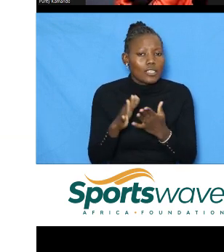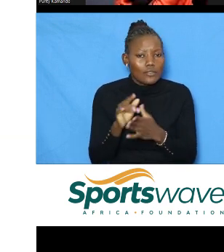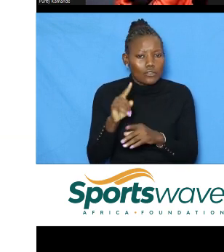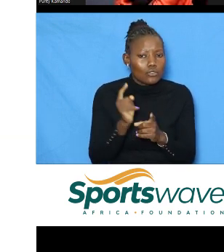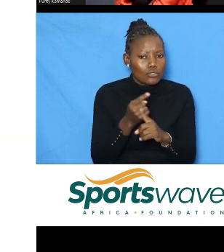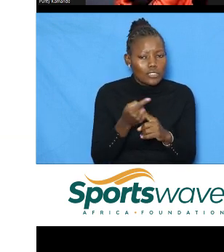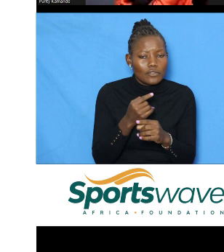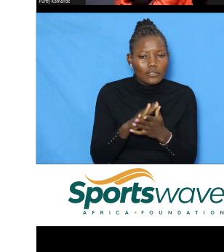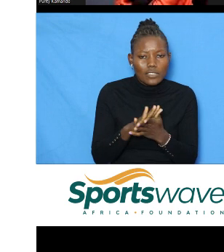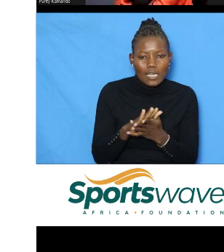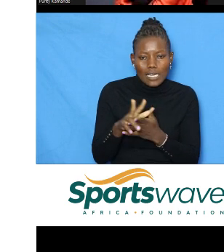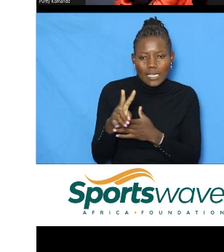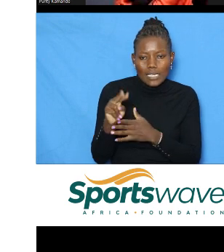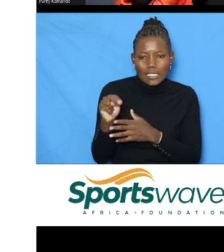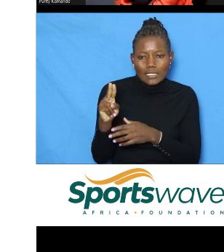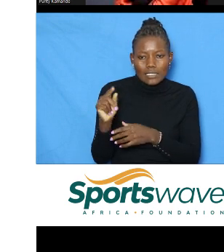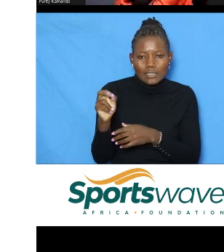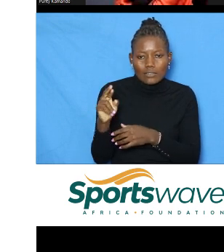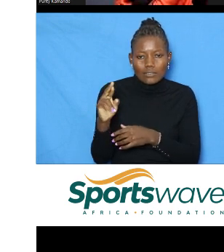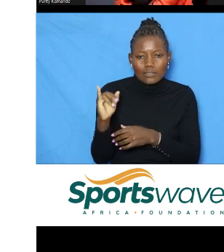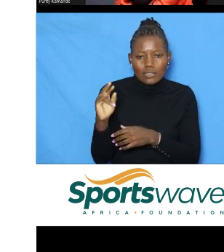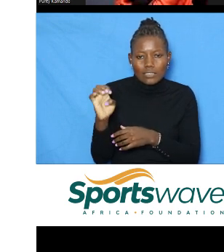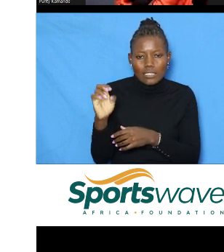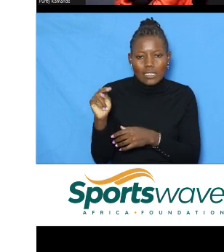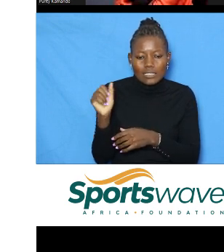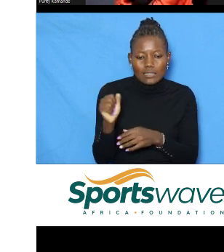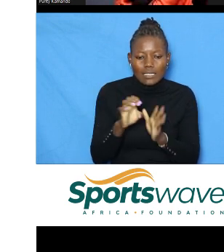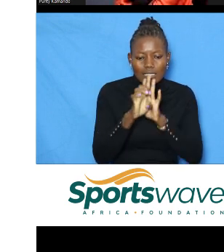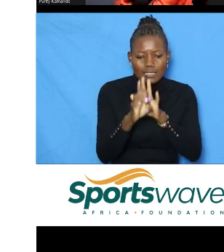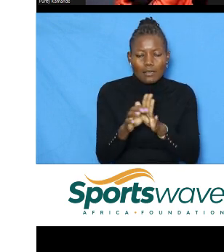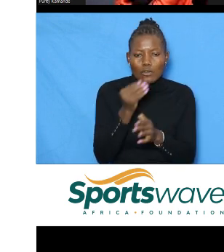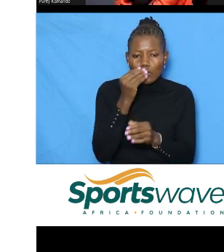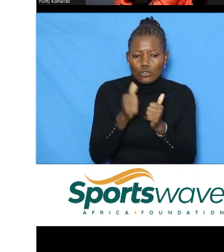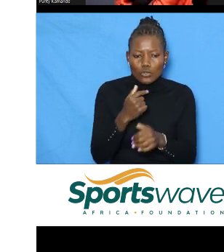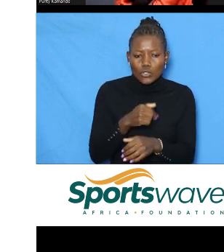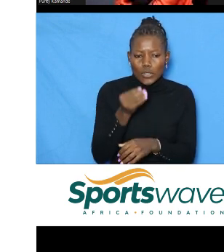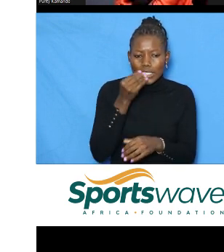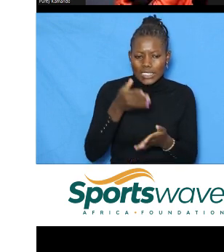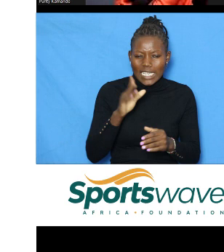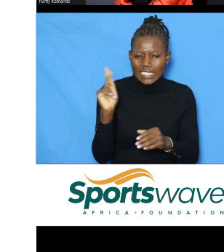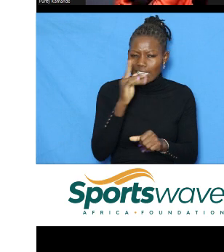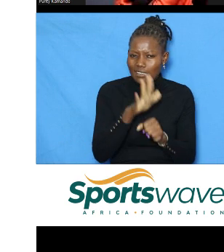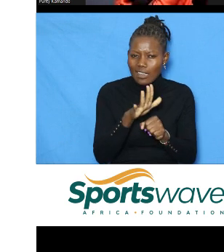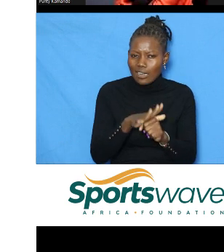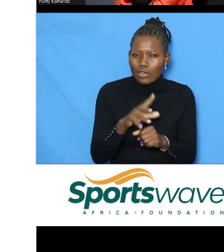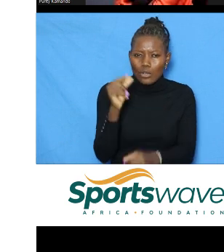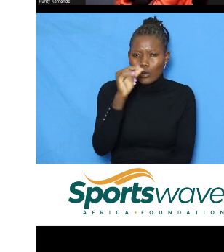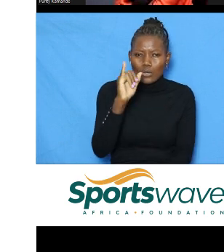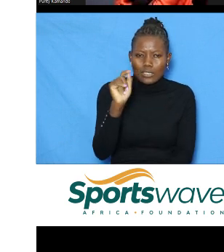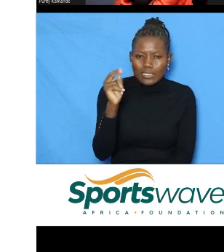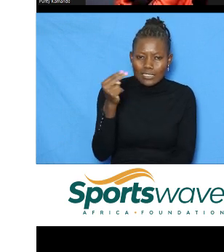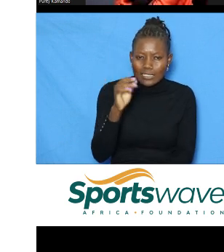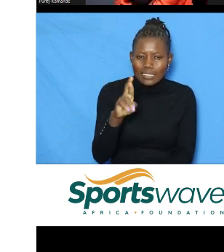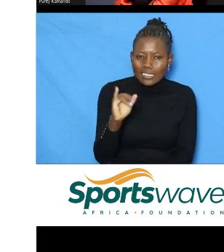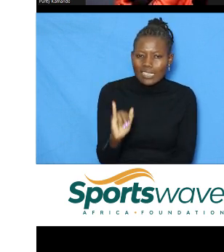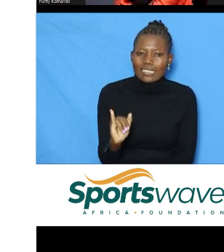various nutrients. For example, a common meal that we eat here in Kenya, like githeri. Githeri is a nutrient-dense